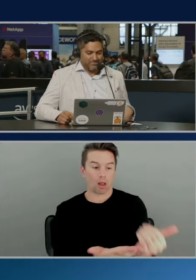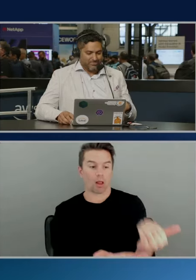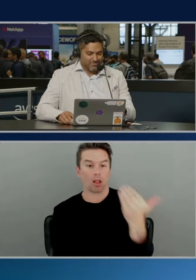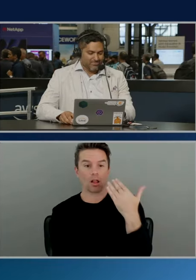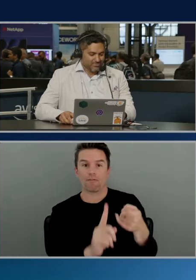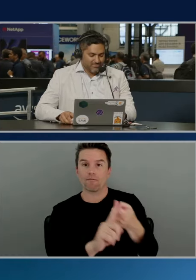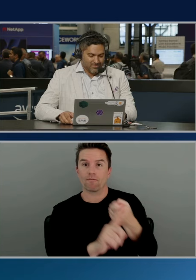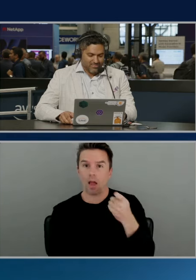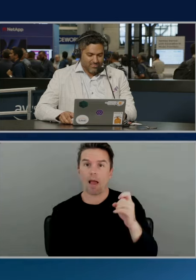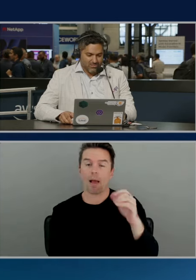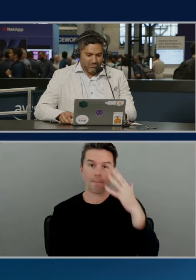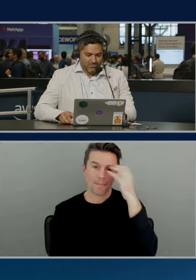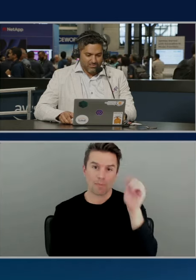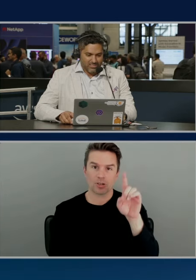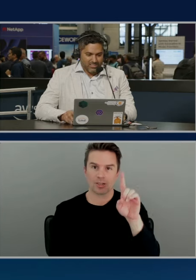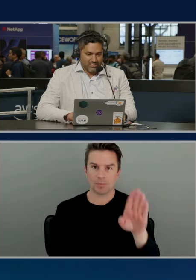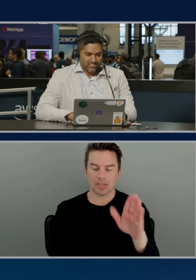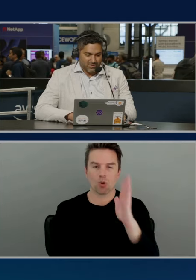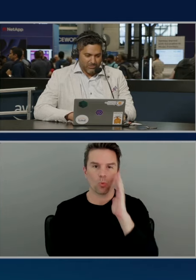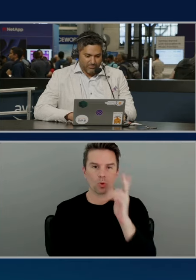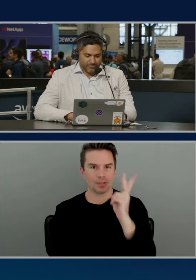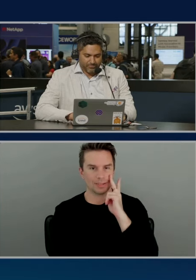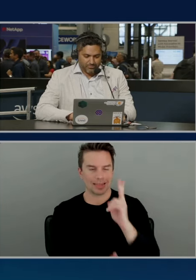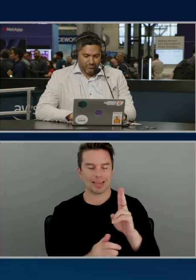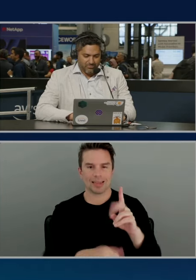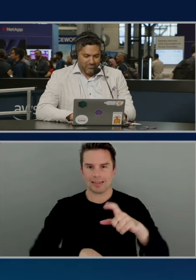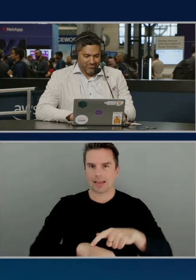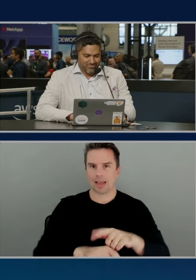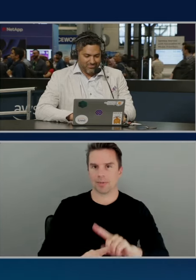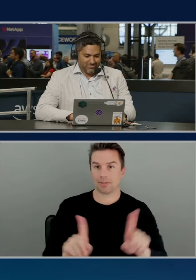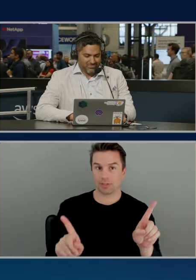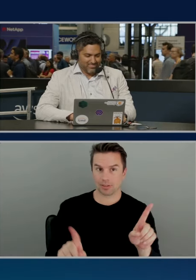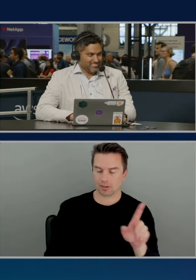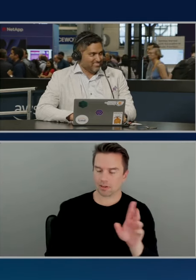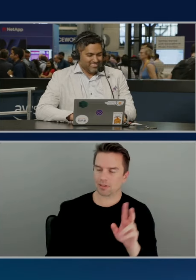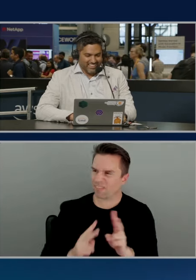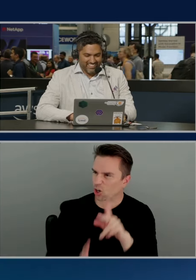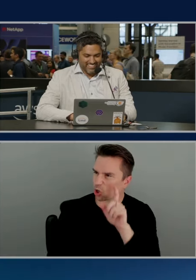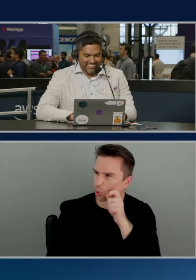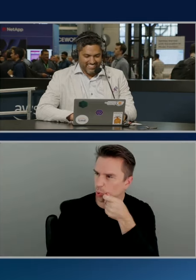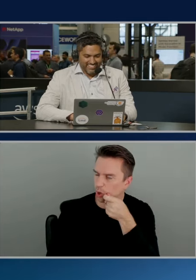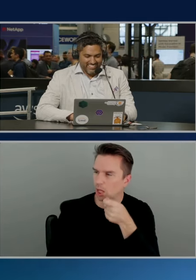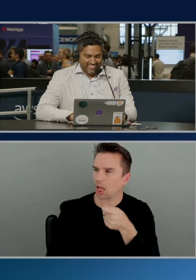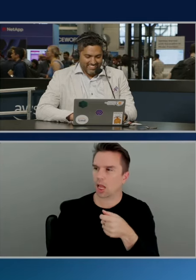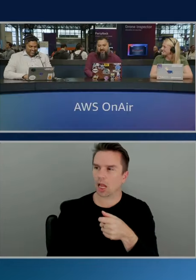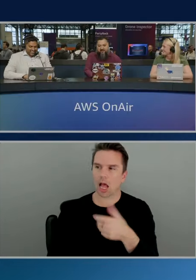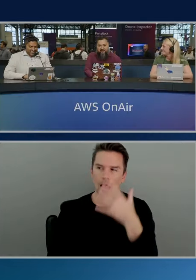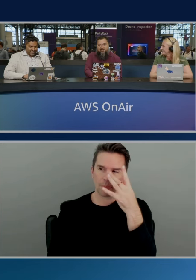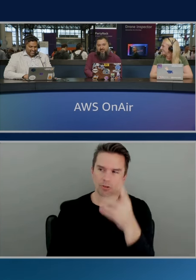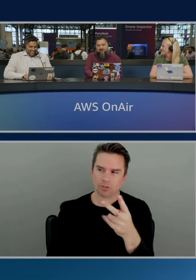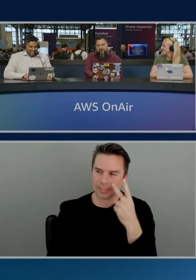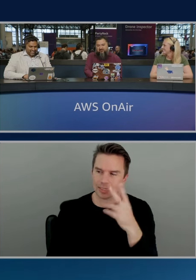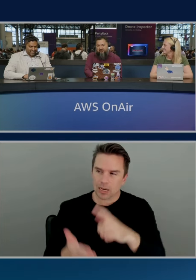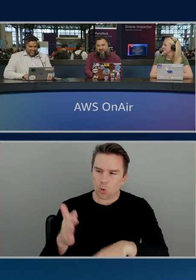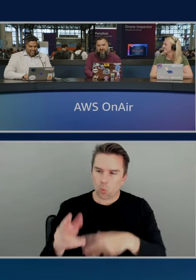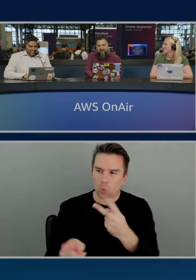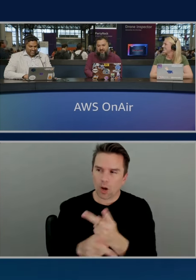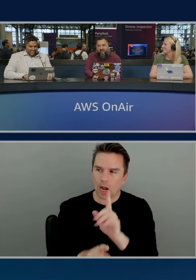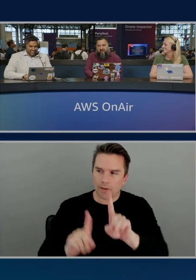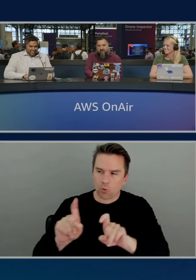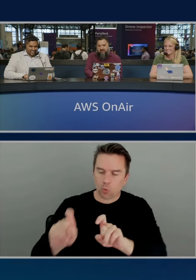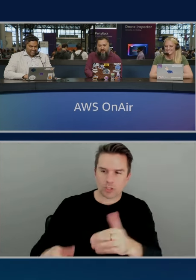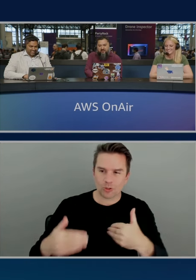Interesting. So, very cool. Cool. So I'm curious what questions you're going to come up with, Adrian. I've got a couple. I know my buddy Travis is watching